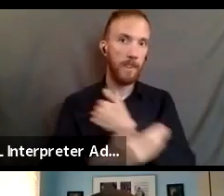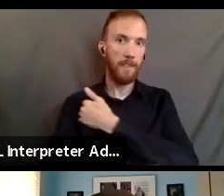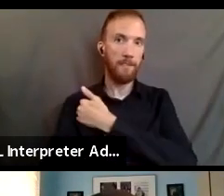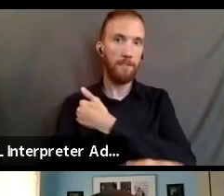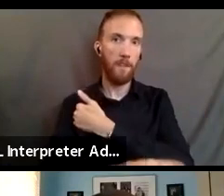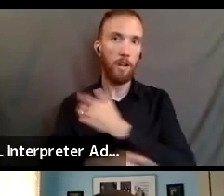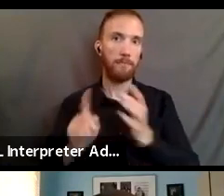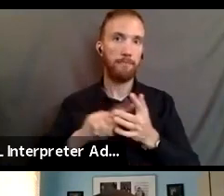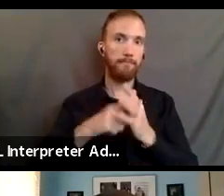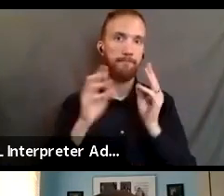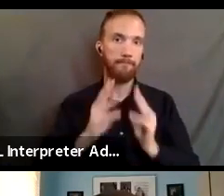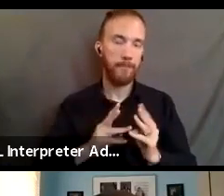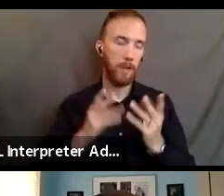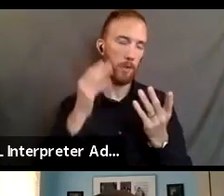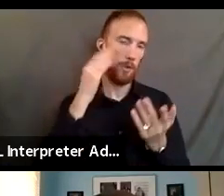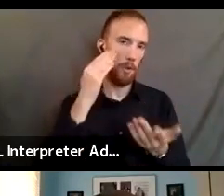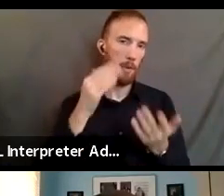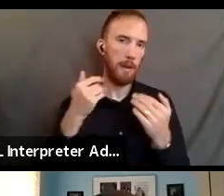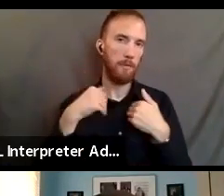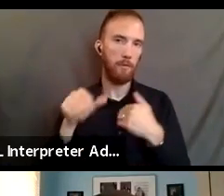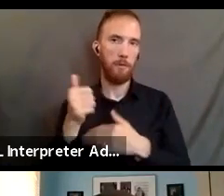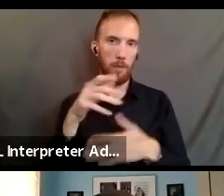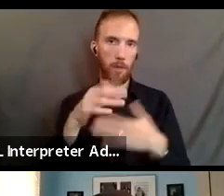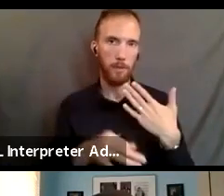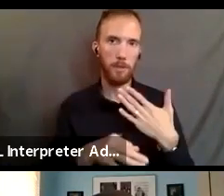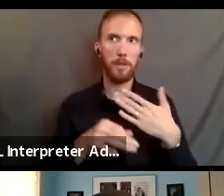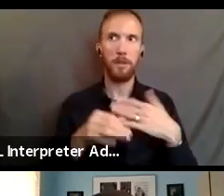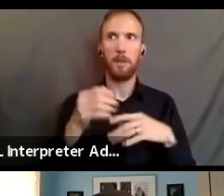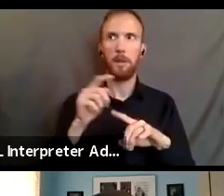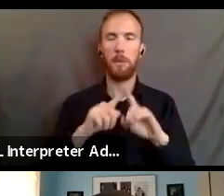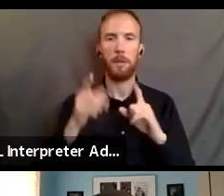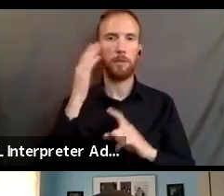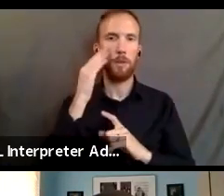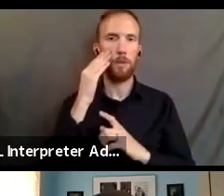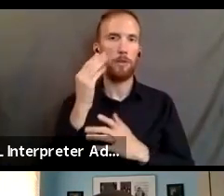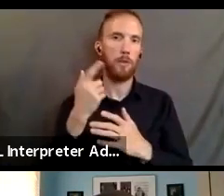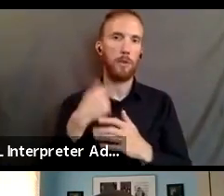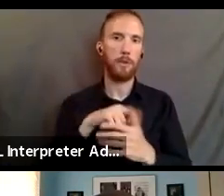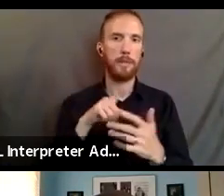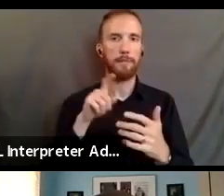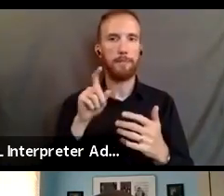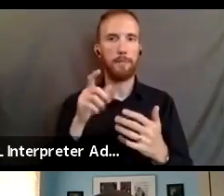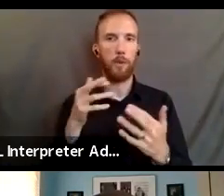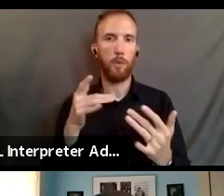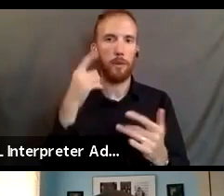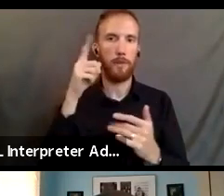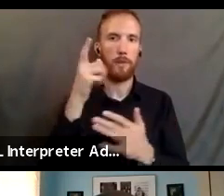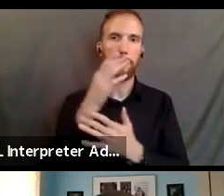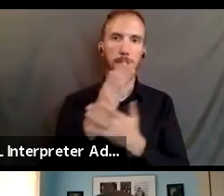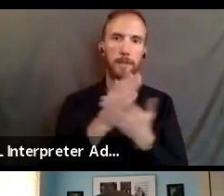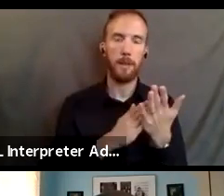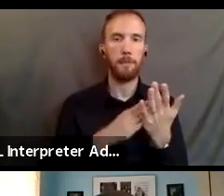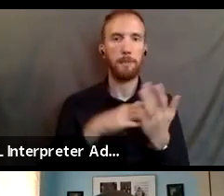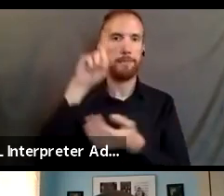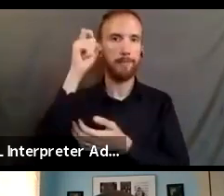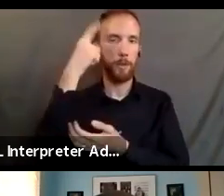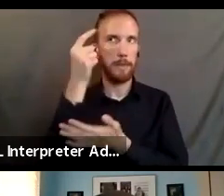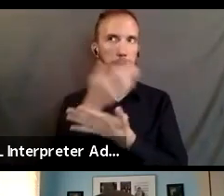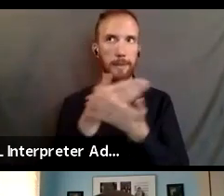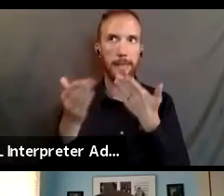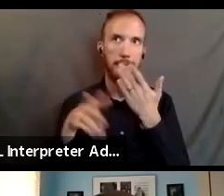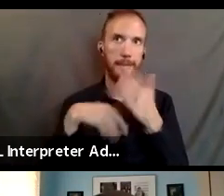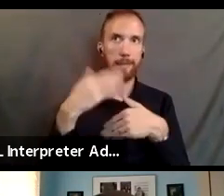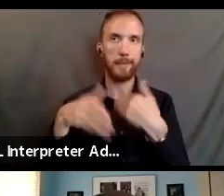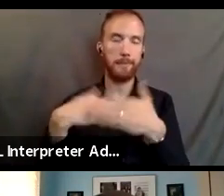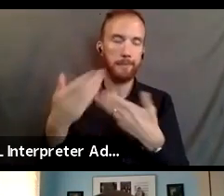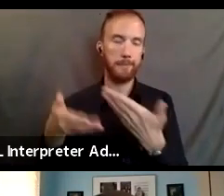defer to in some regards some of the legislative pieces to play out this will allow us to continue the